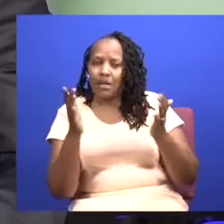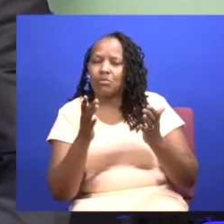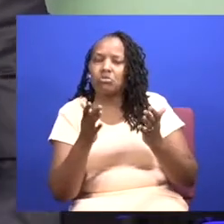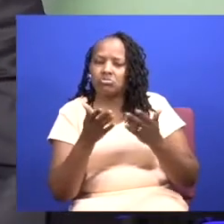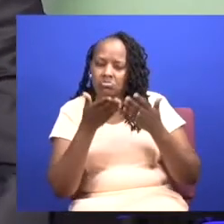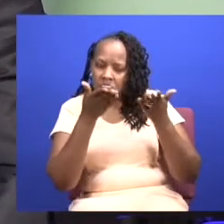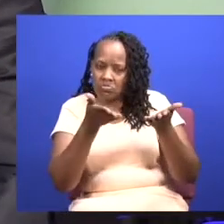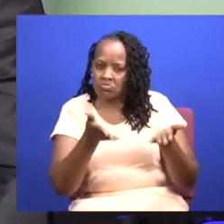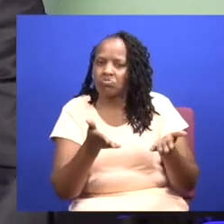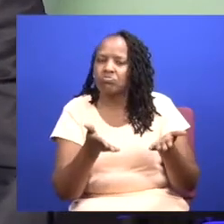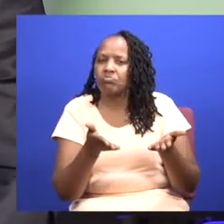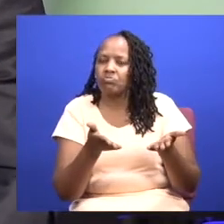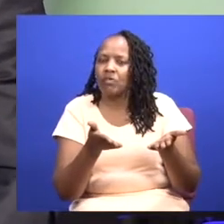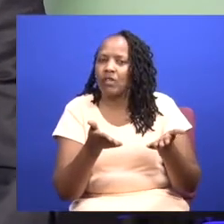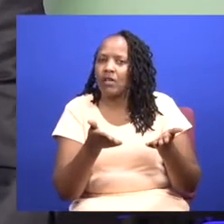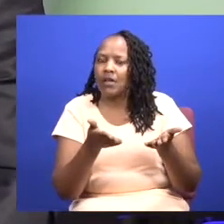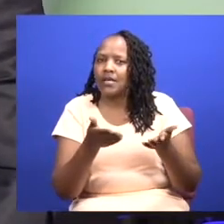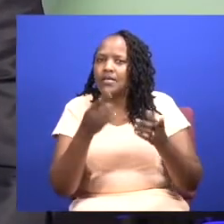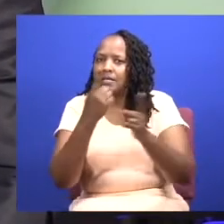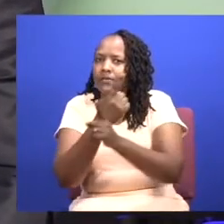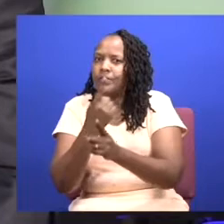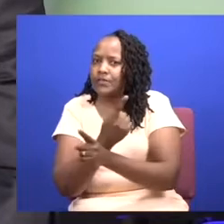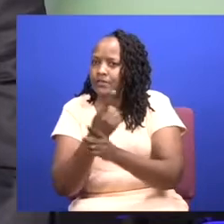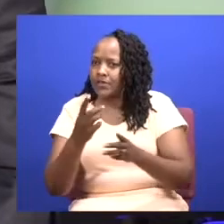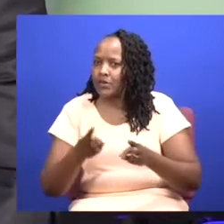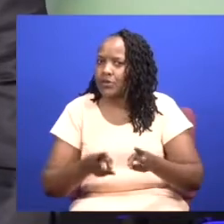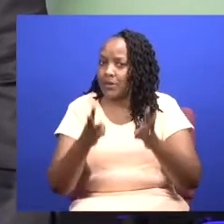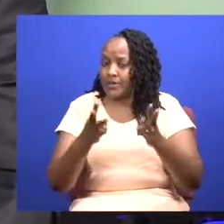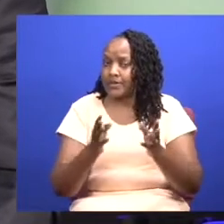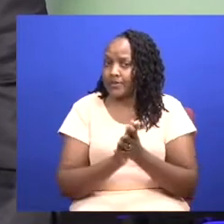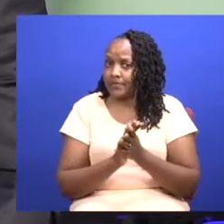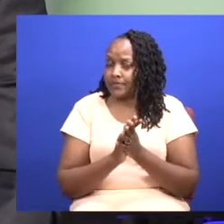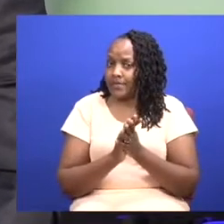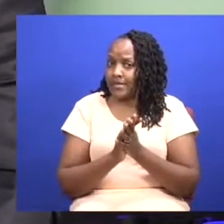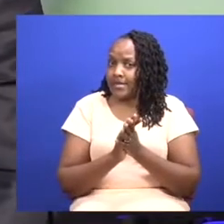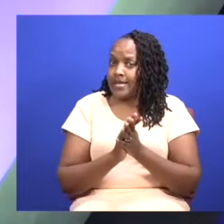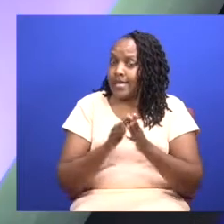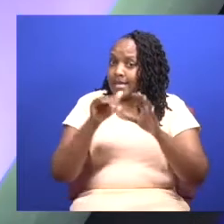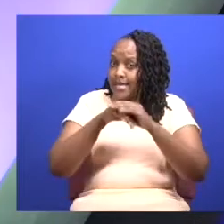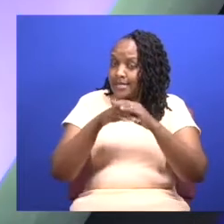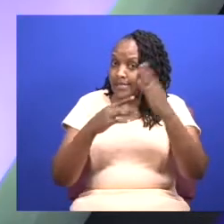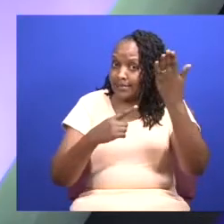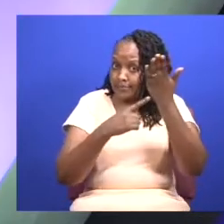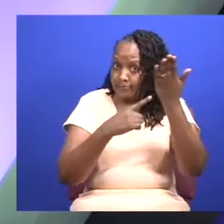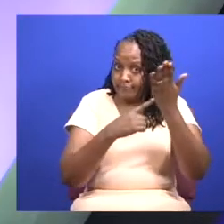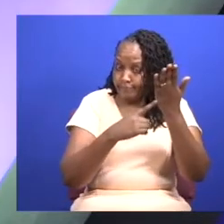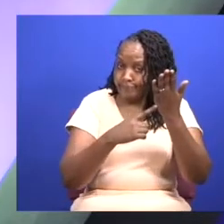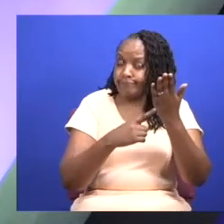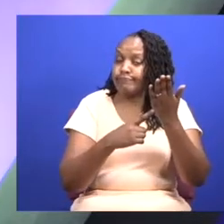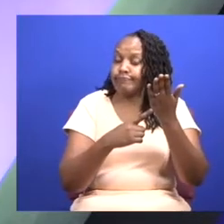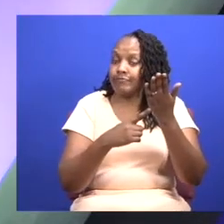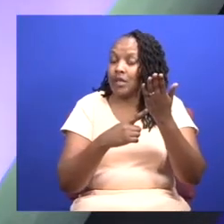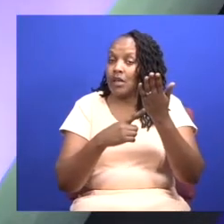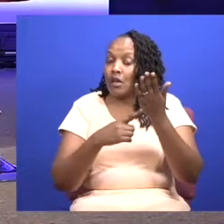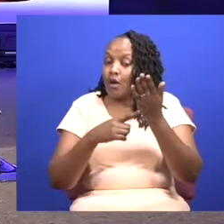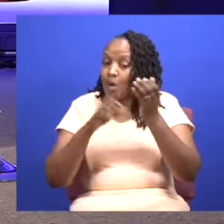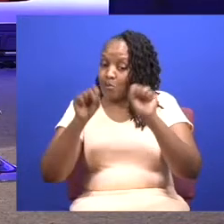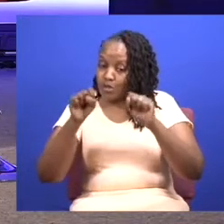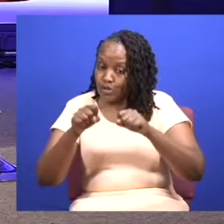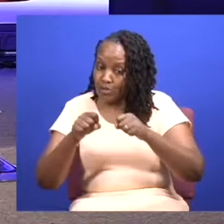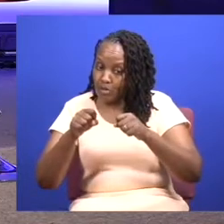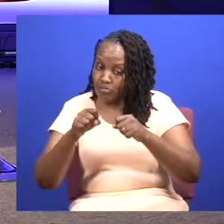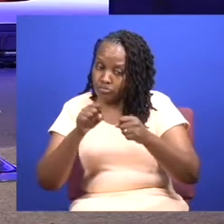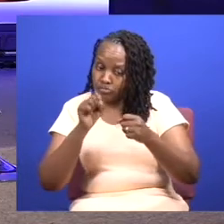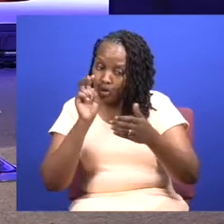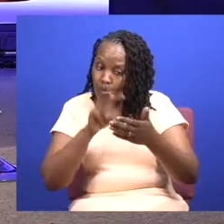many formats. Yes. One, it's on digital format. Yes, that's so right. You could just simply go and look for a Bible